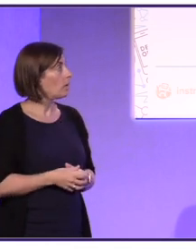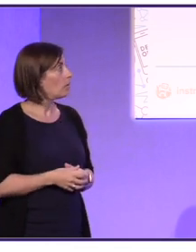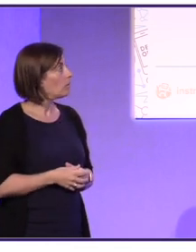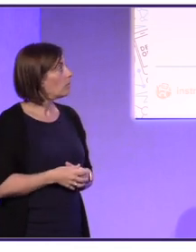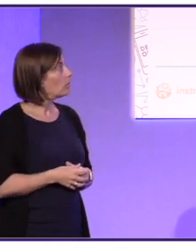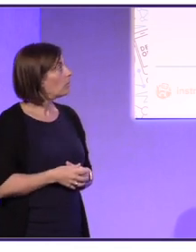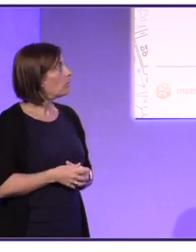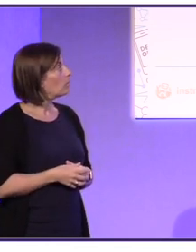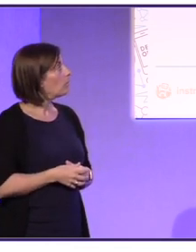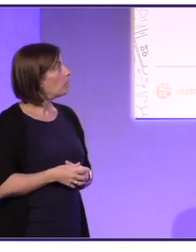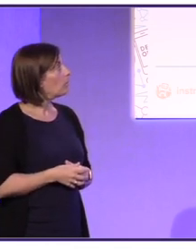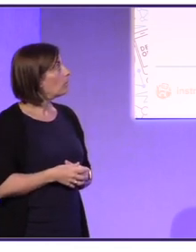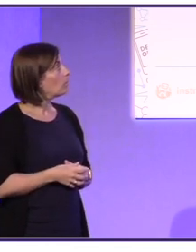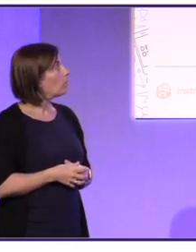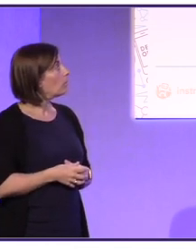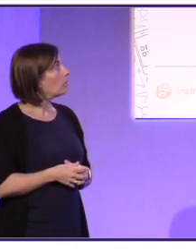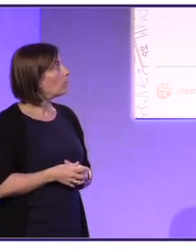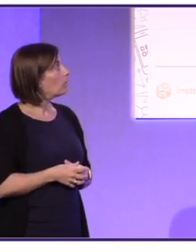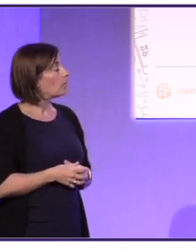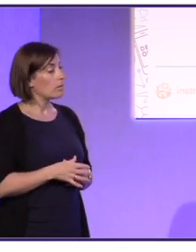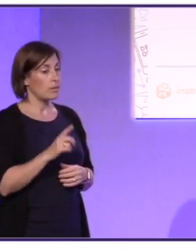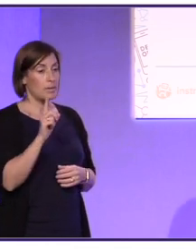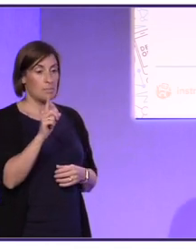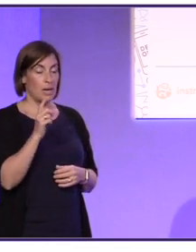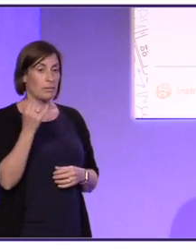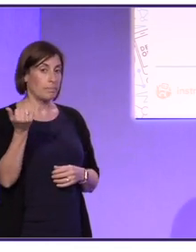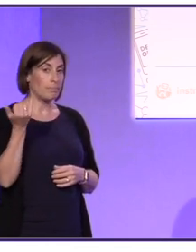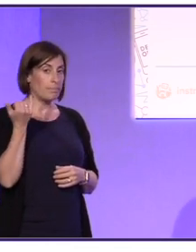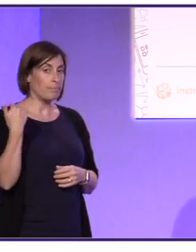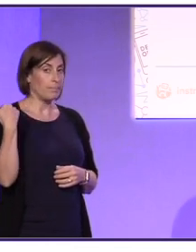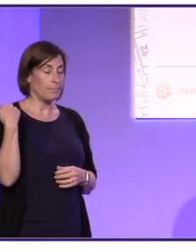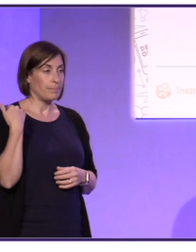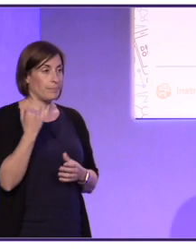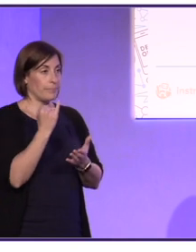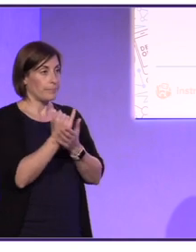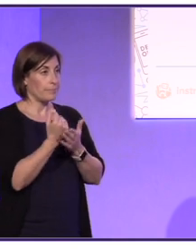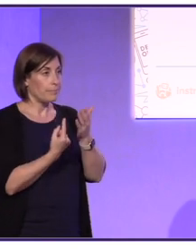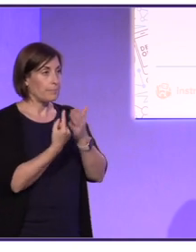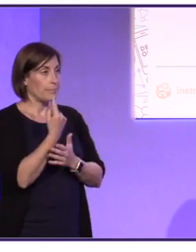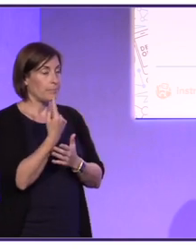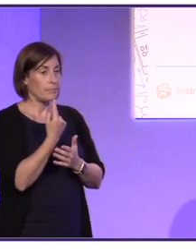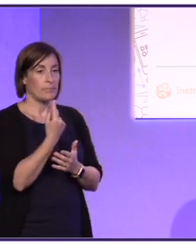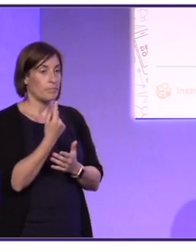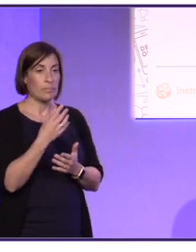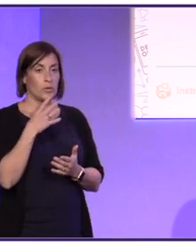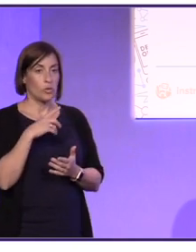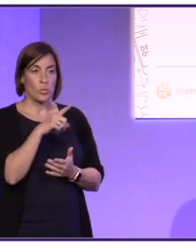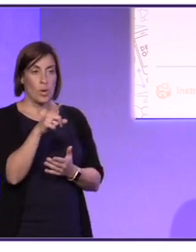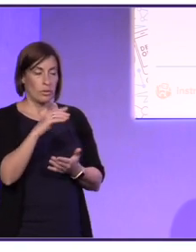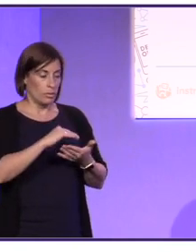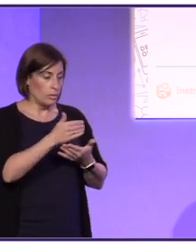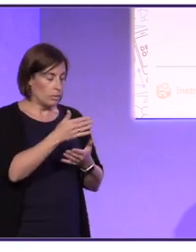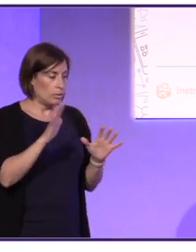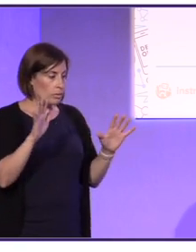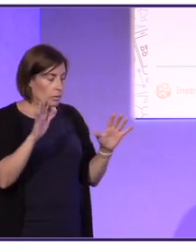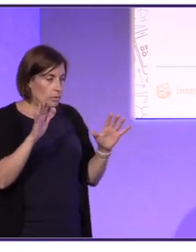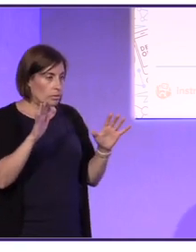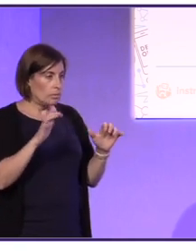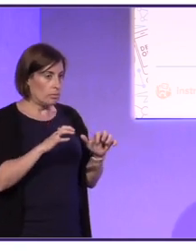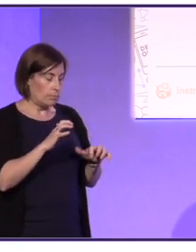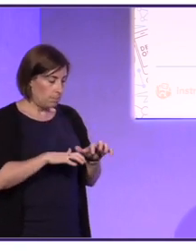But you need to, when you get that call, you don't want to be jumping on your laptop and trying